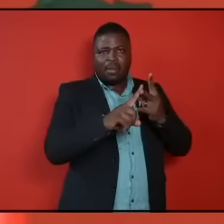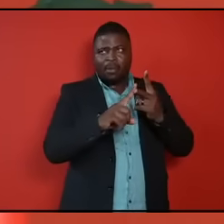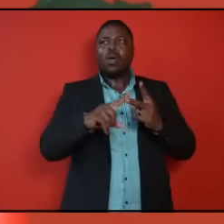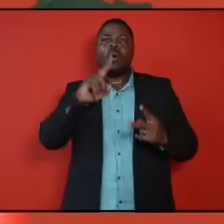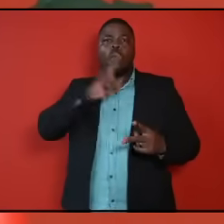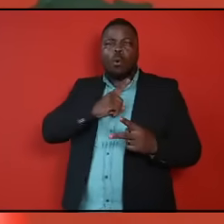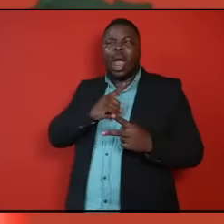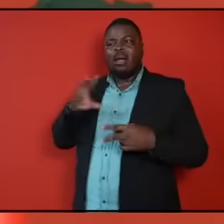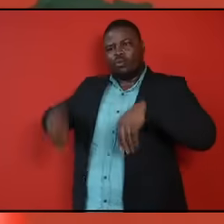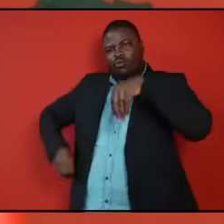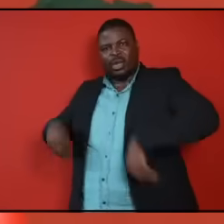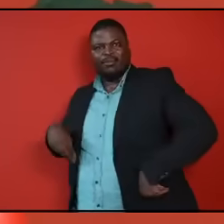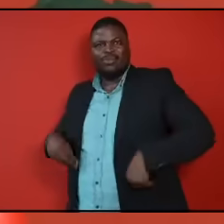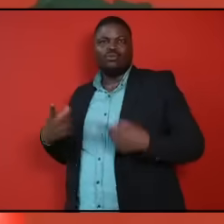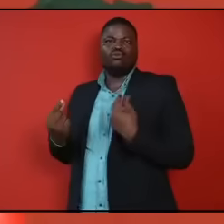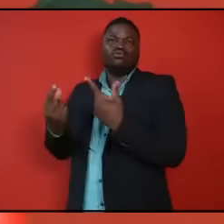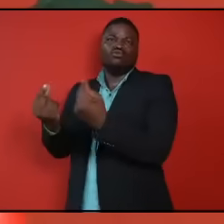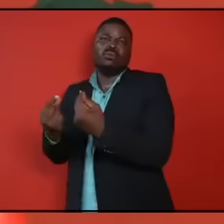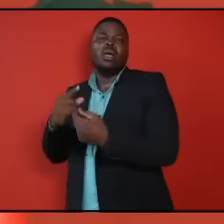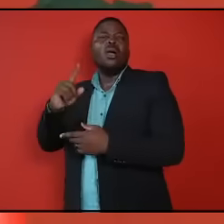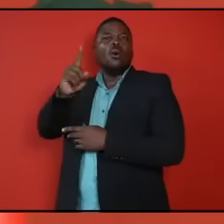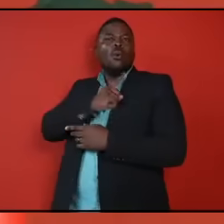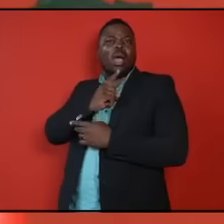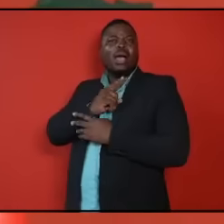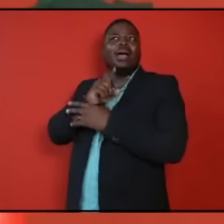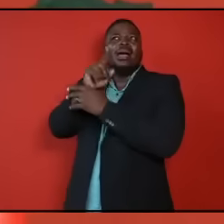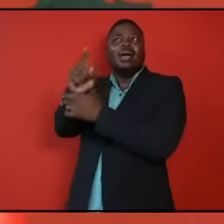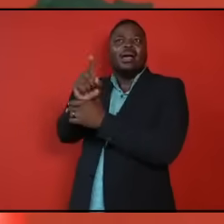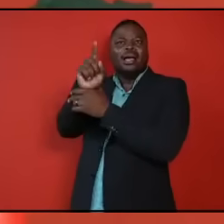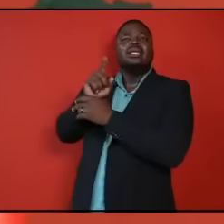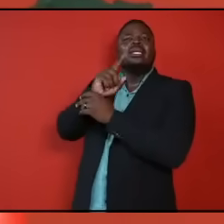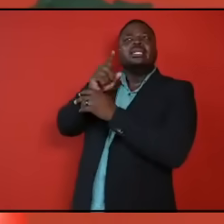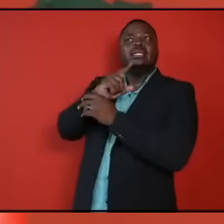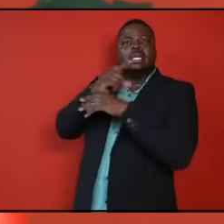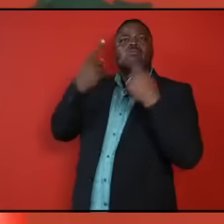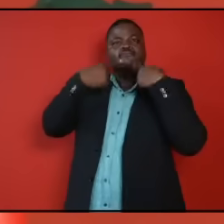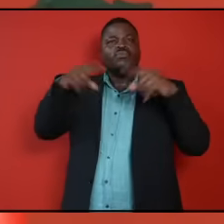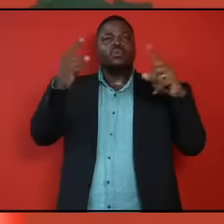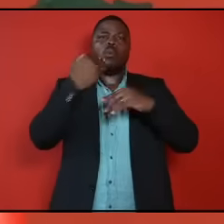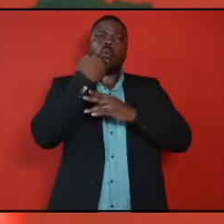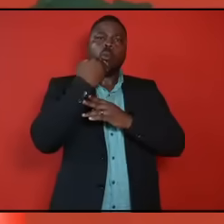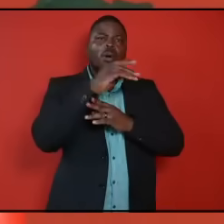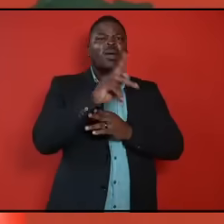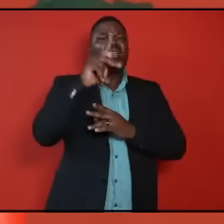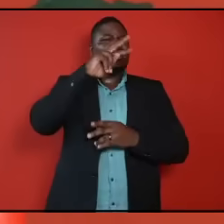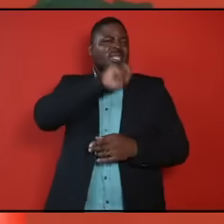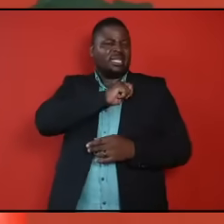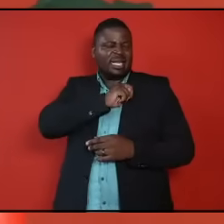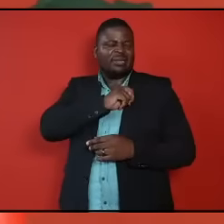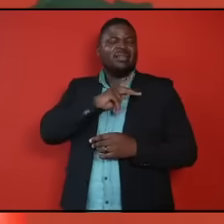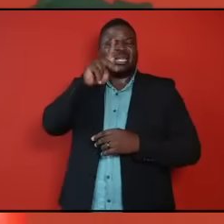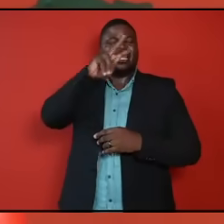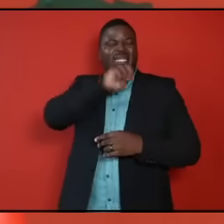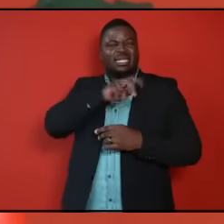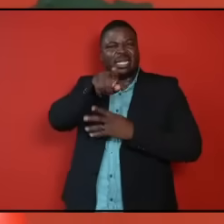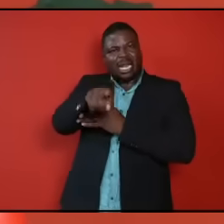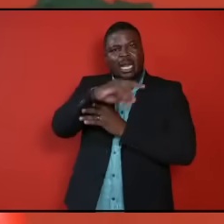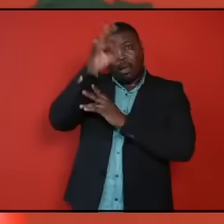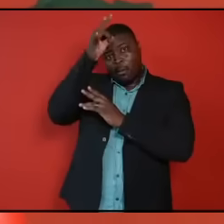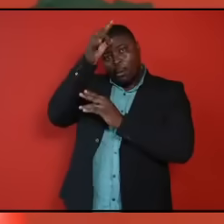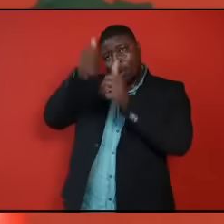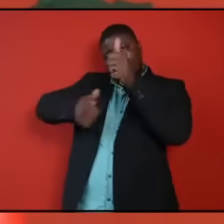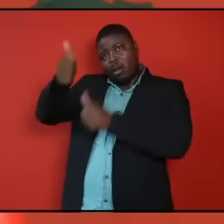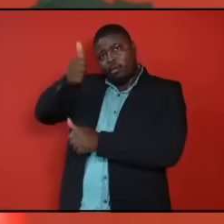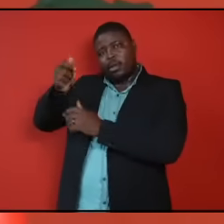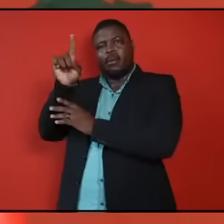Mkhwanazi. This refusal represents a dangerous surrender to intimidation, where individuals who openly display